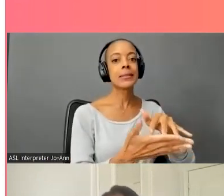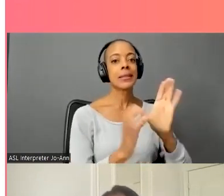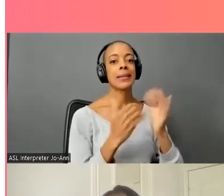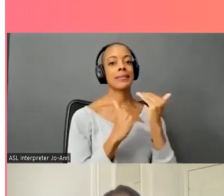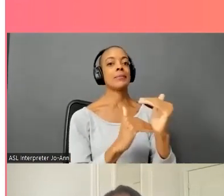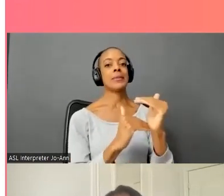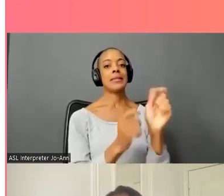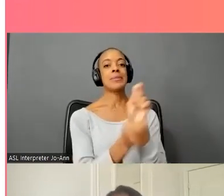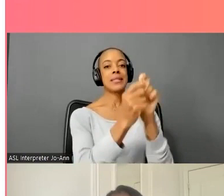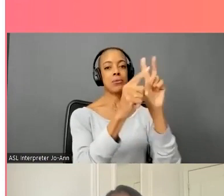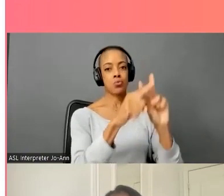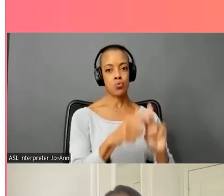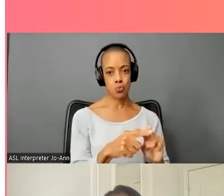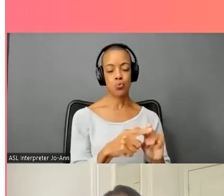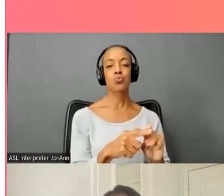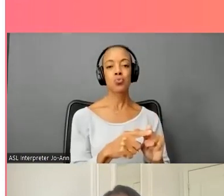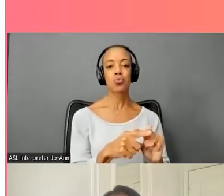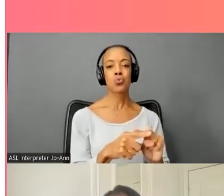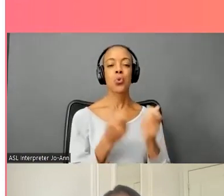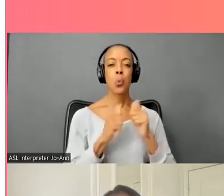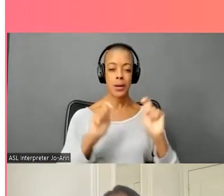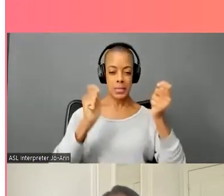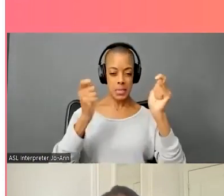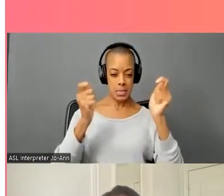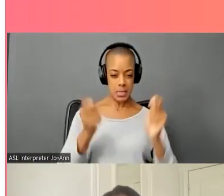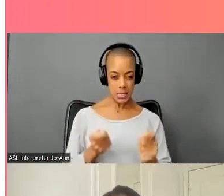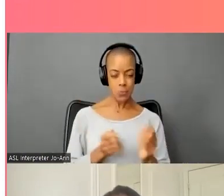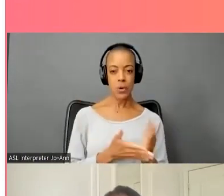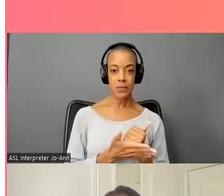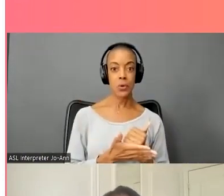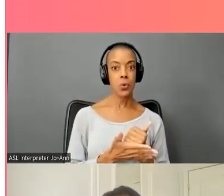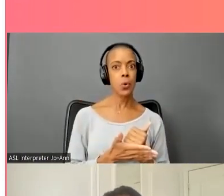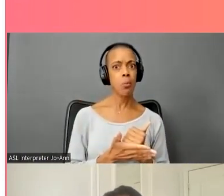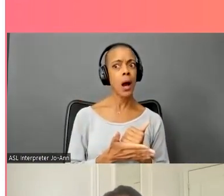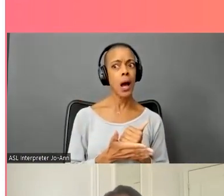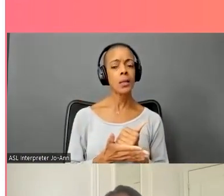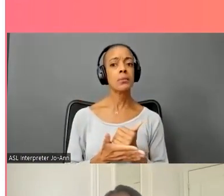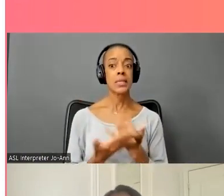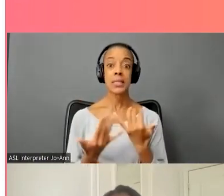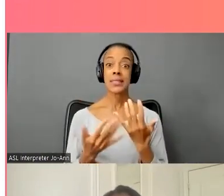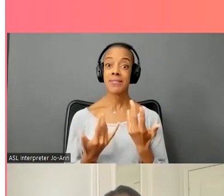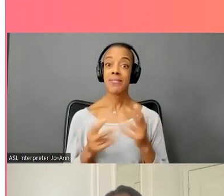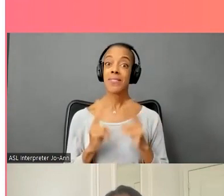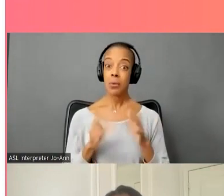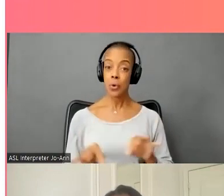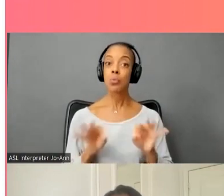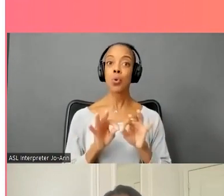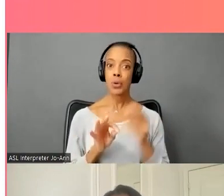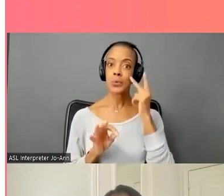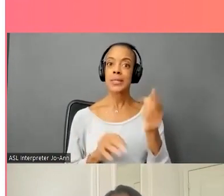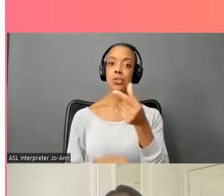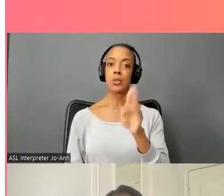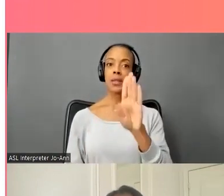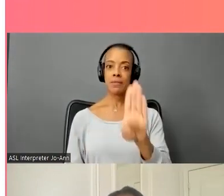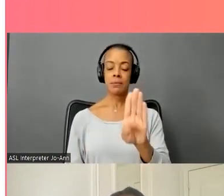specific terms. And this was done just to refine the review, but there is a lot of merit, and it's actually imperative to look at gender-based